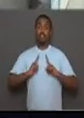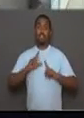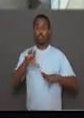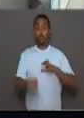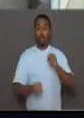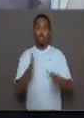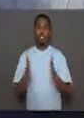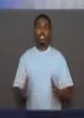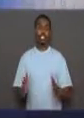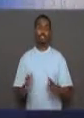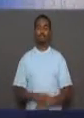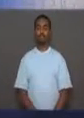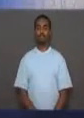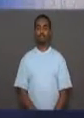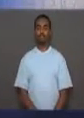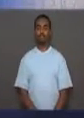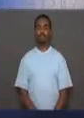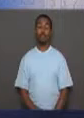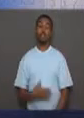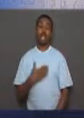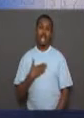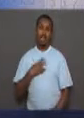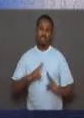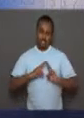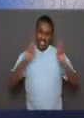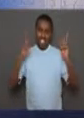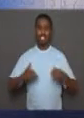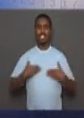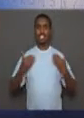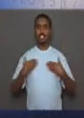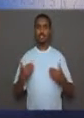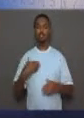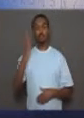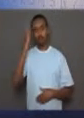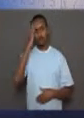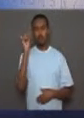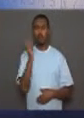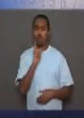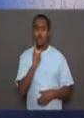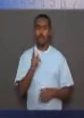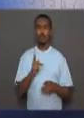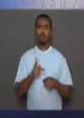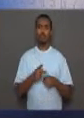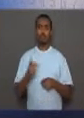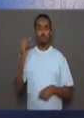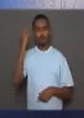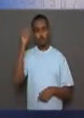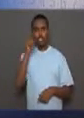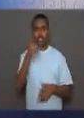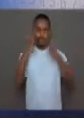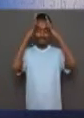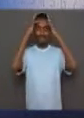the colonists. I would be very interested to know what professions your group